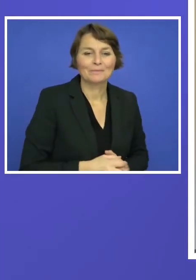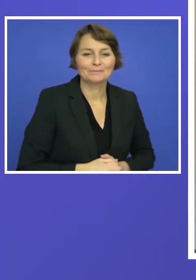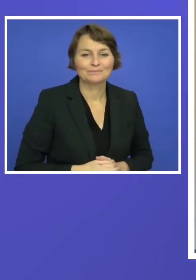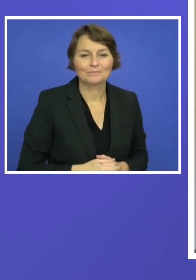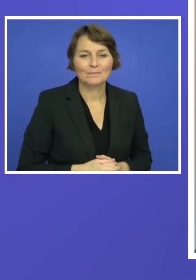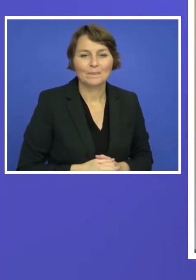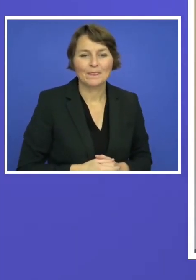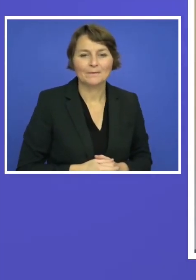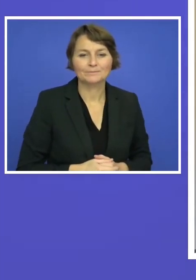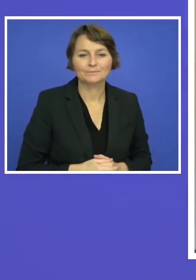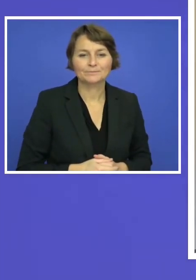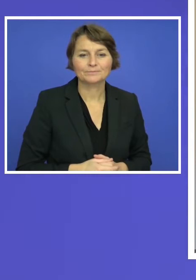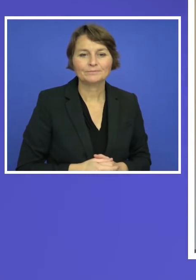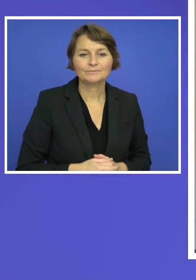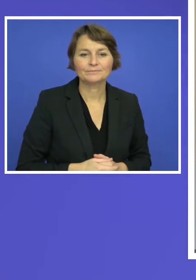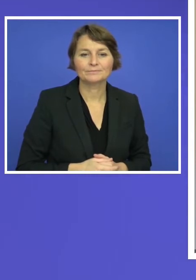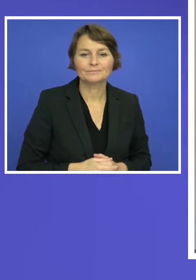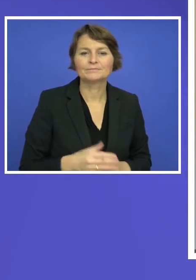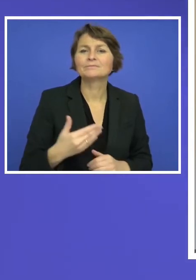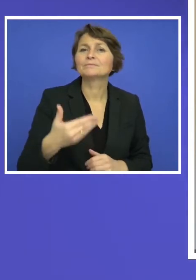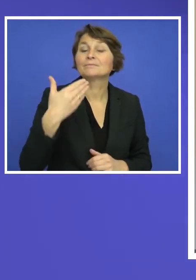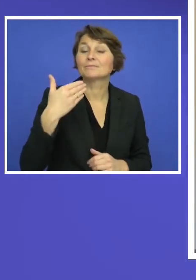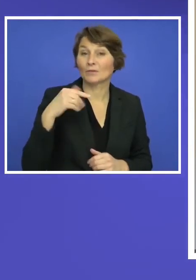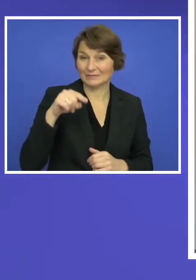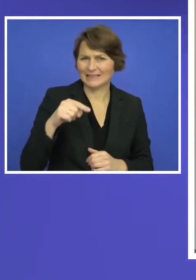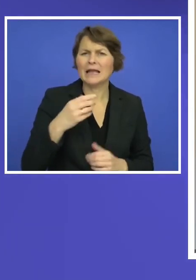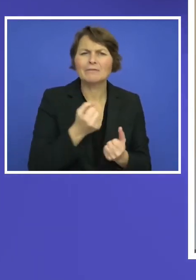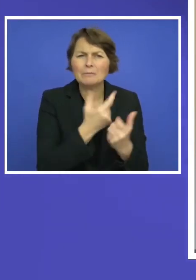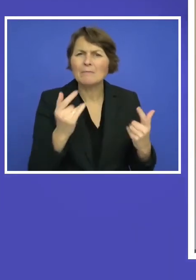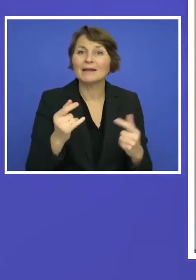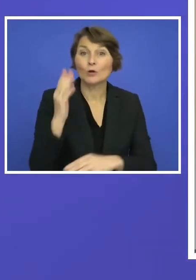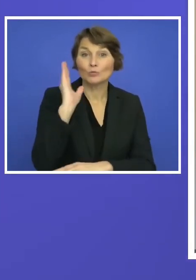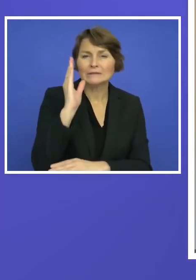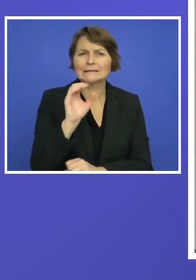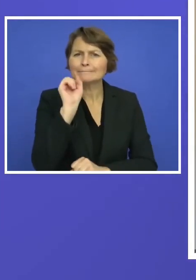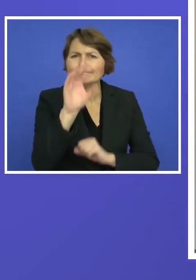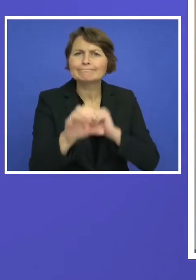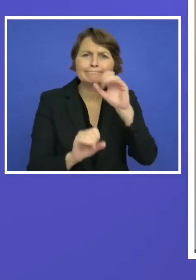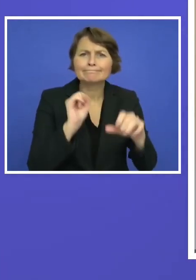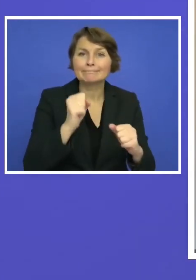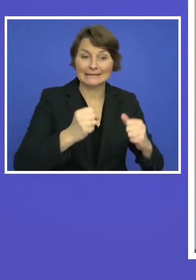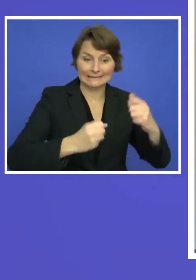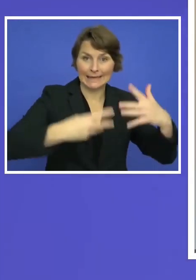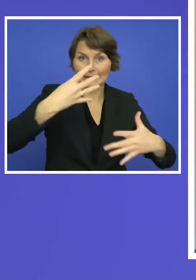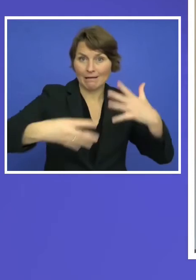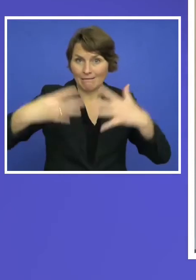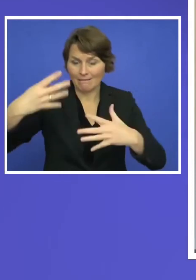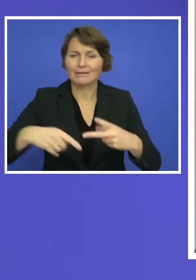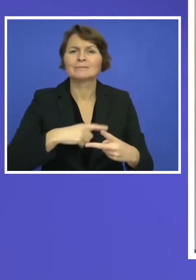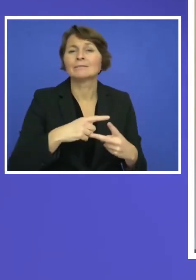with data and analysis of literature, there are three main areas which are the impact